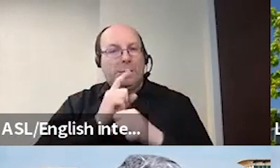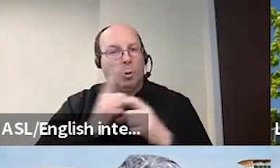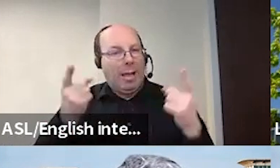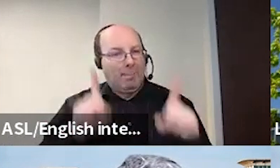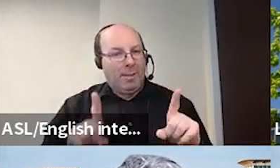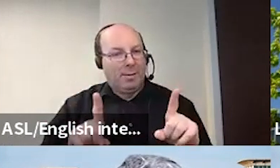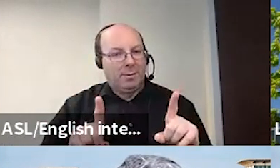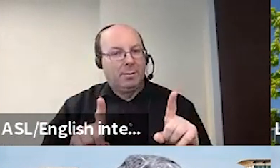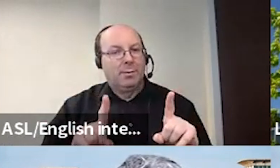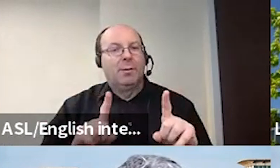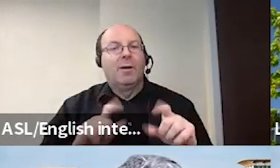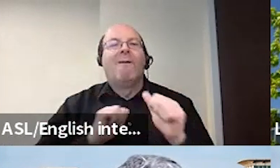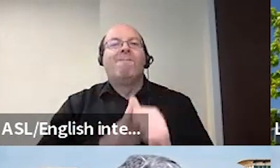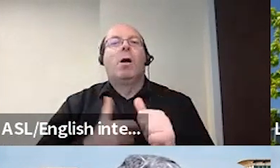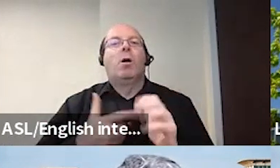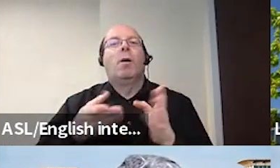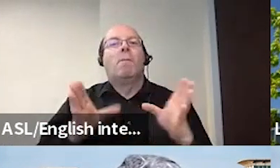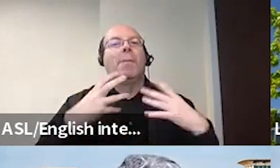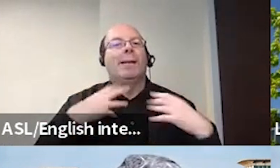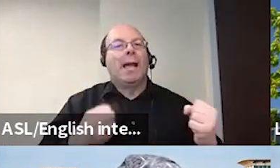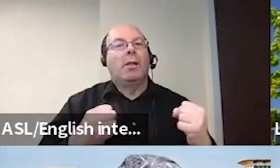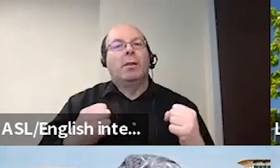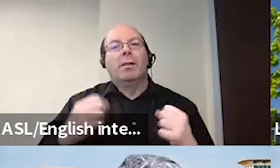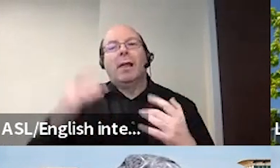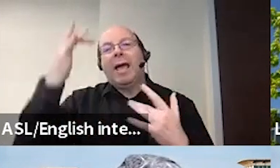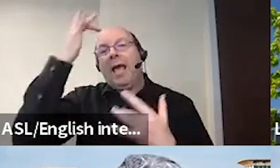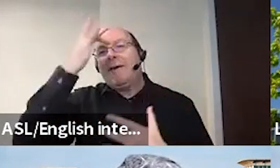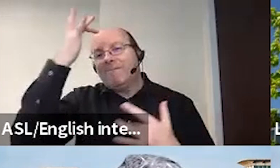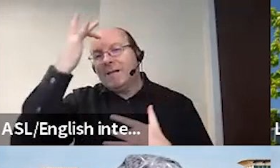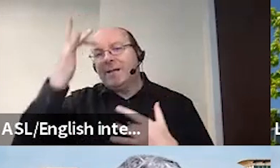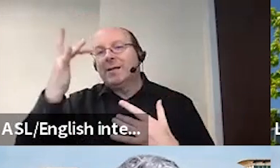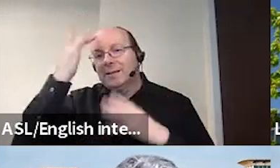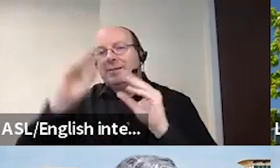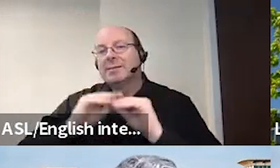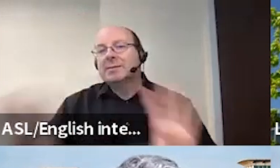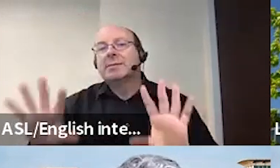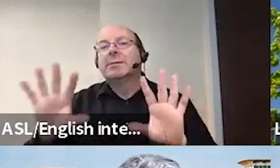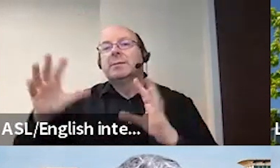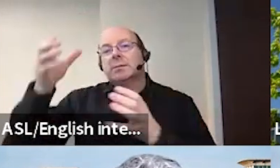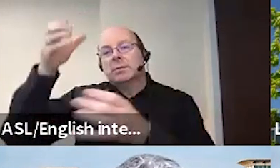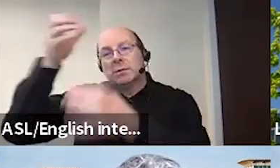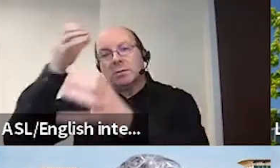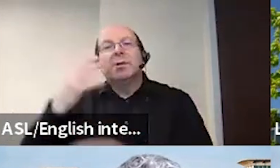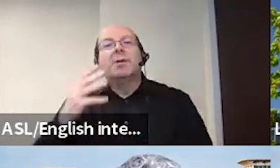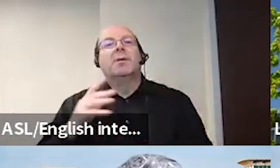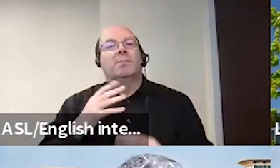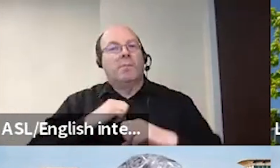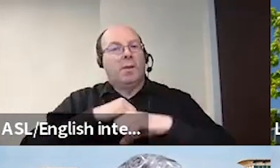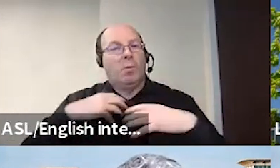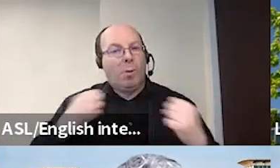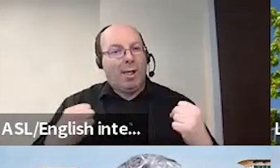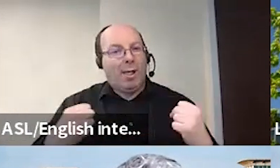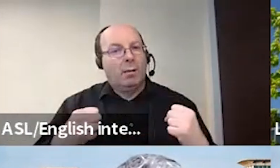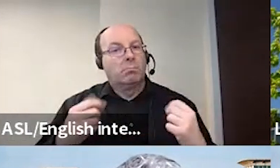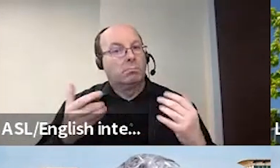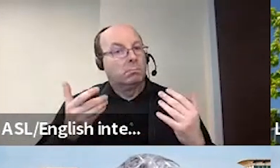on our public health and infectious disease experts' advice. So be well, get vaccinated